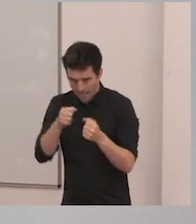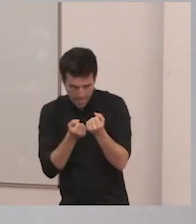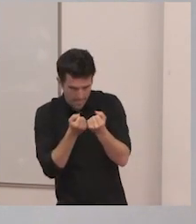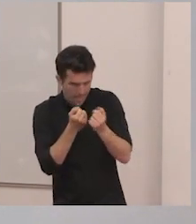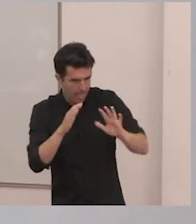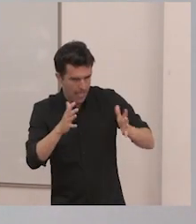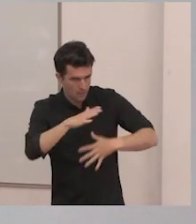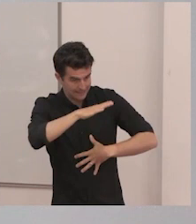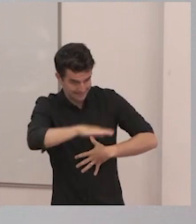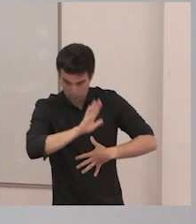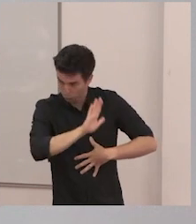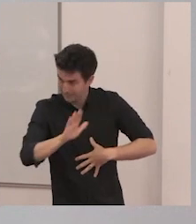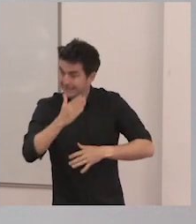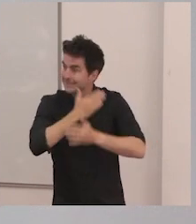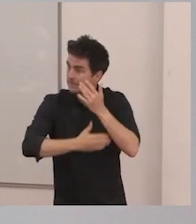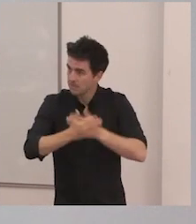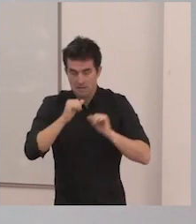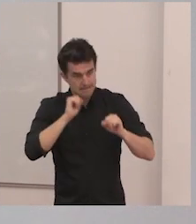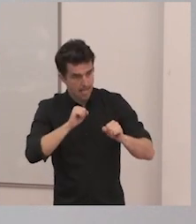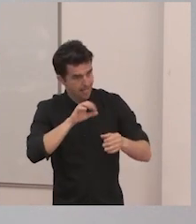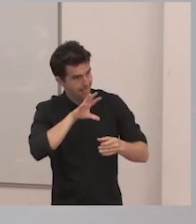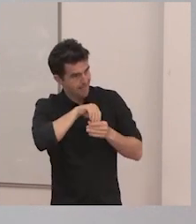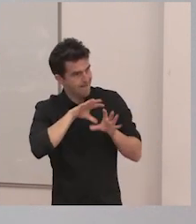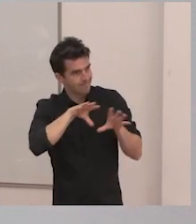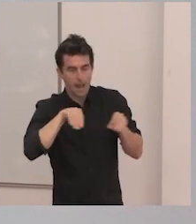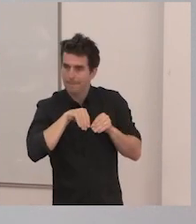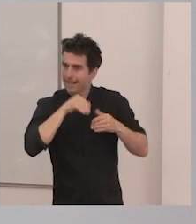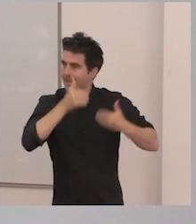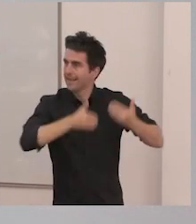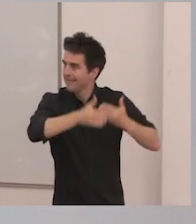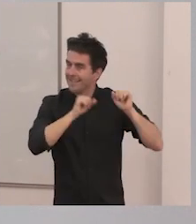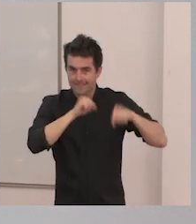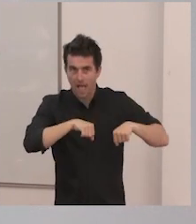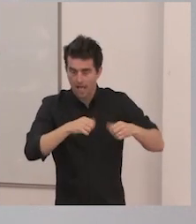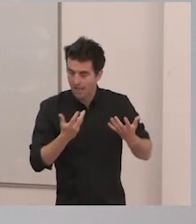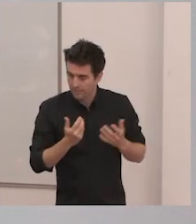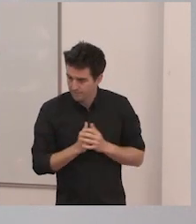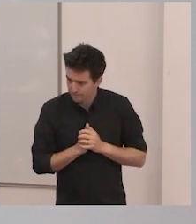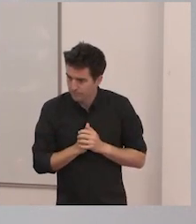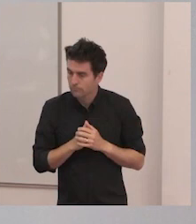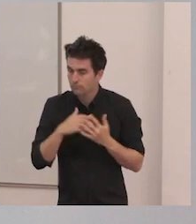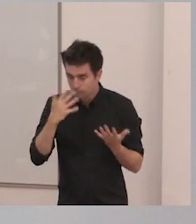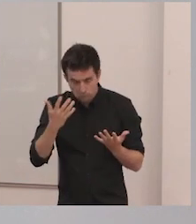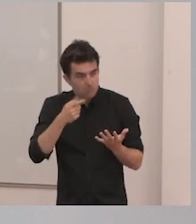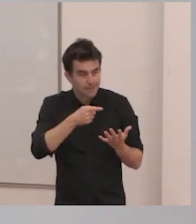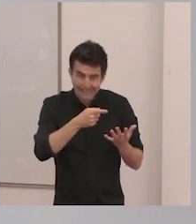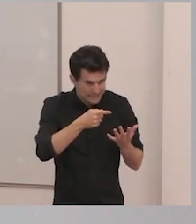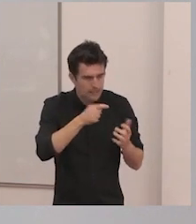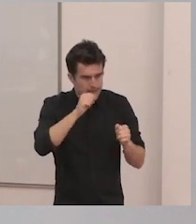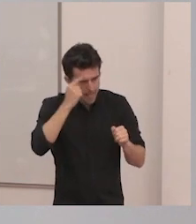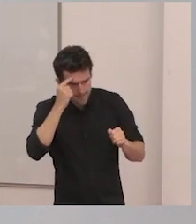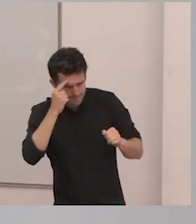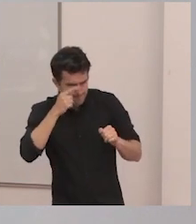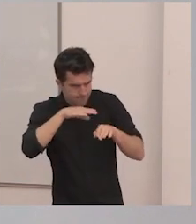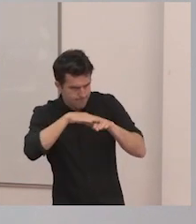The process of deinstitutionalisation has often been one where large institutions are replaced